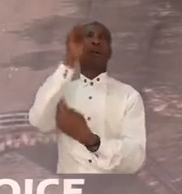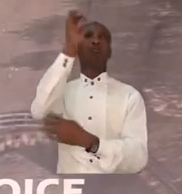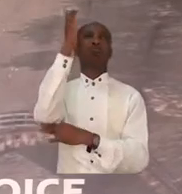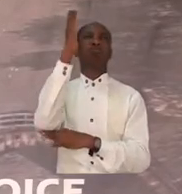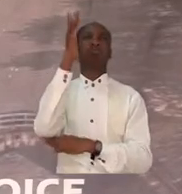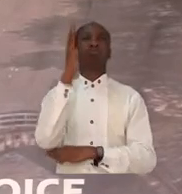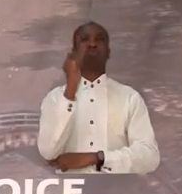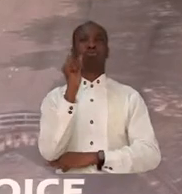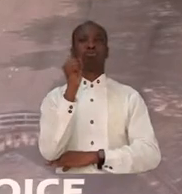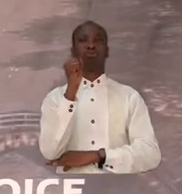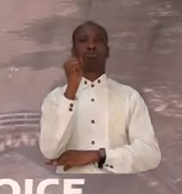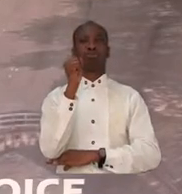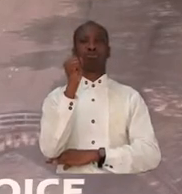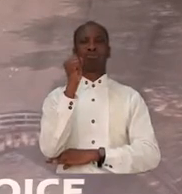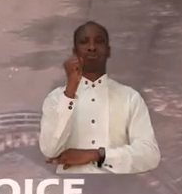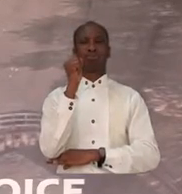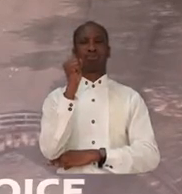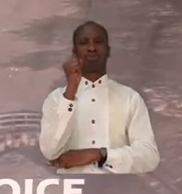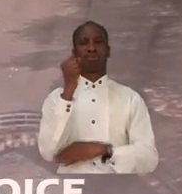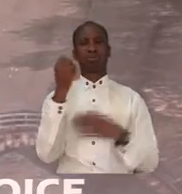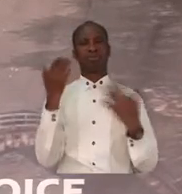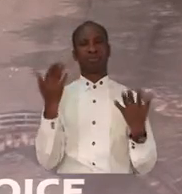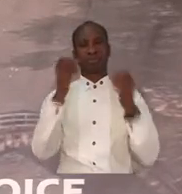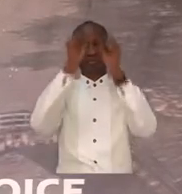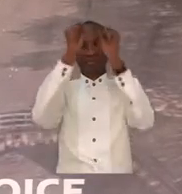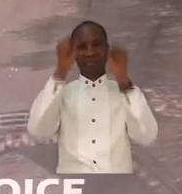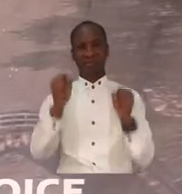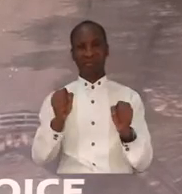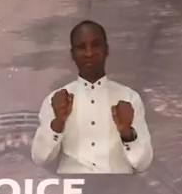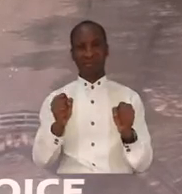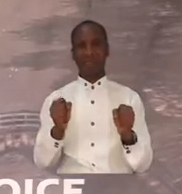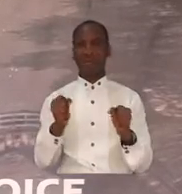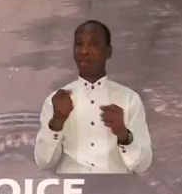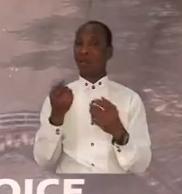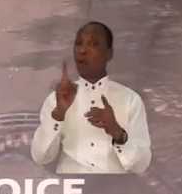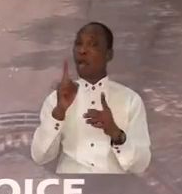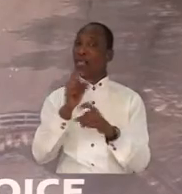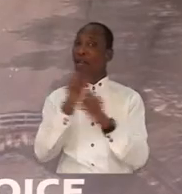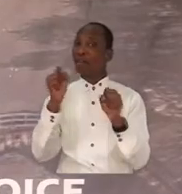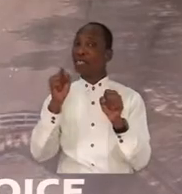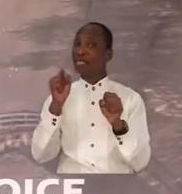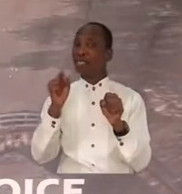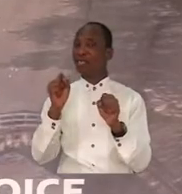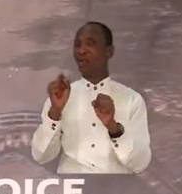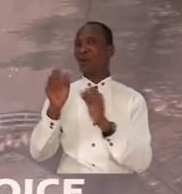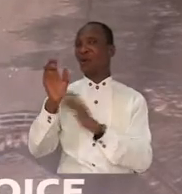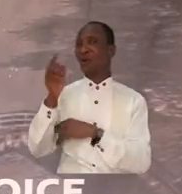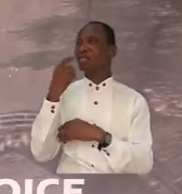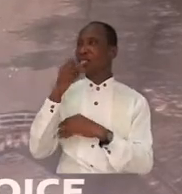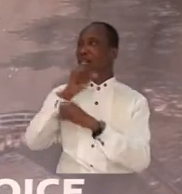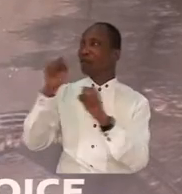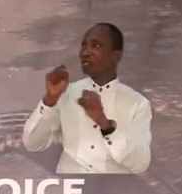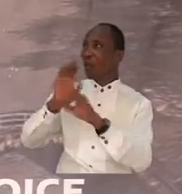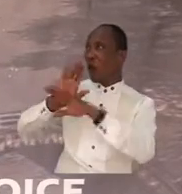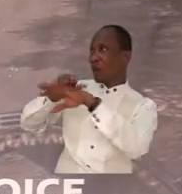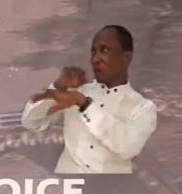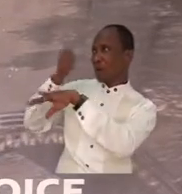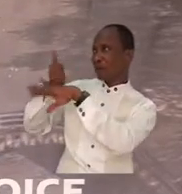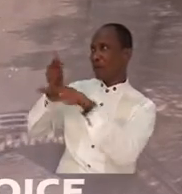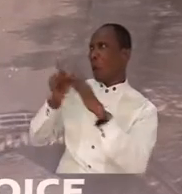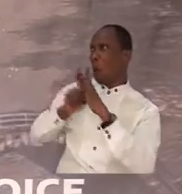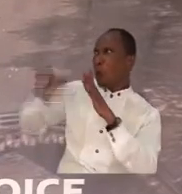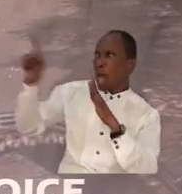adani statue adofo no enkwa gie no na wo bepo so e ho na yankopon di akoto se so mu dwane ko ho a o